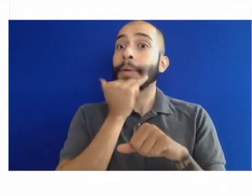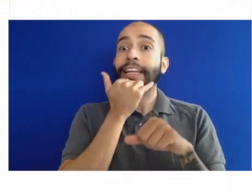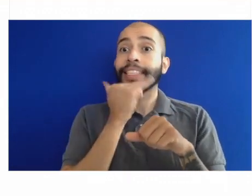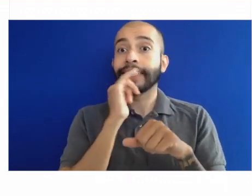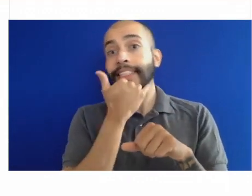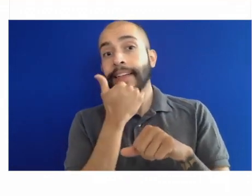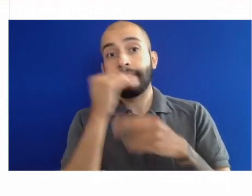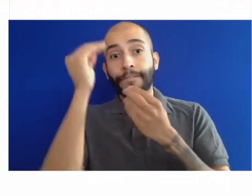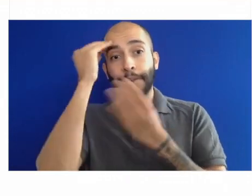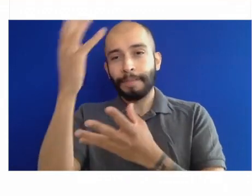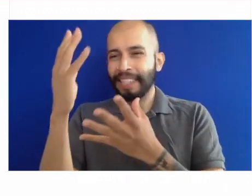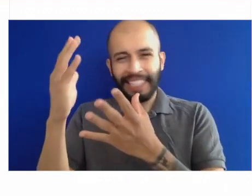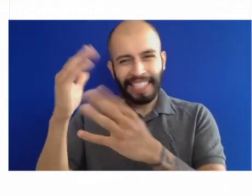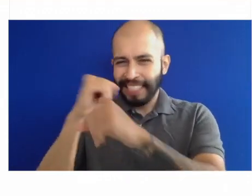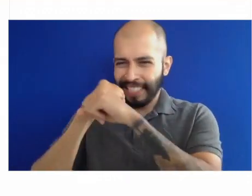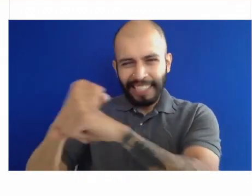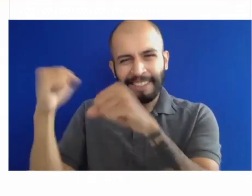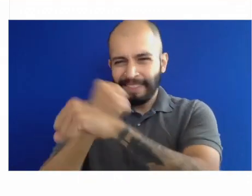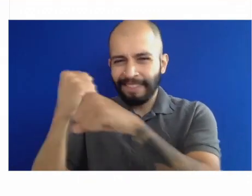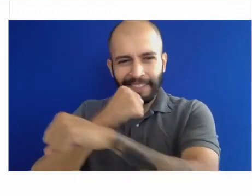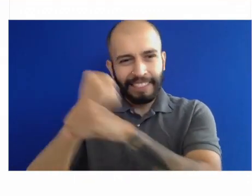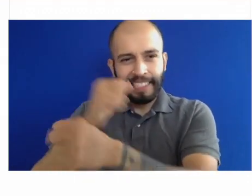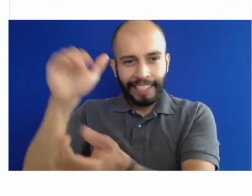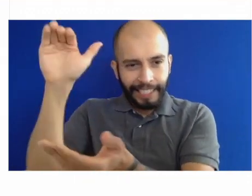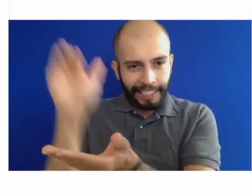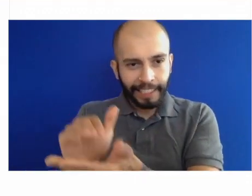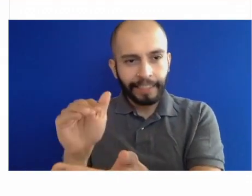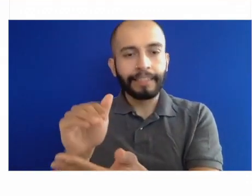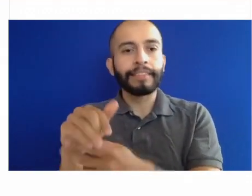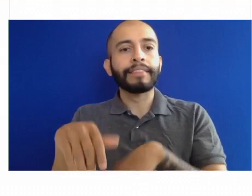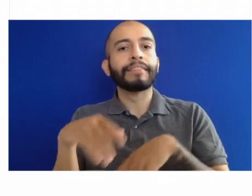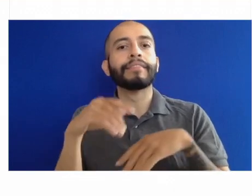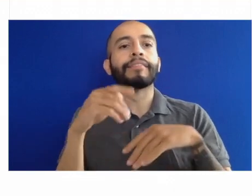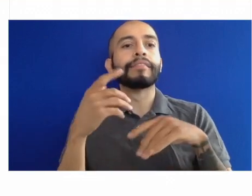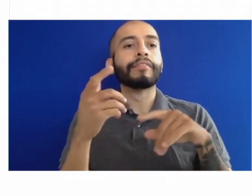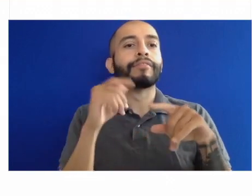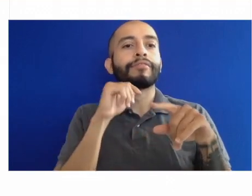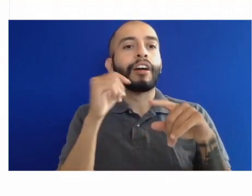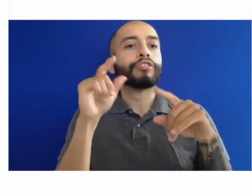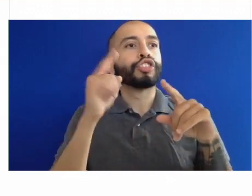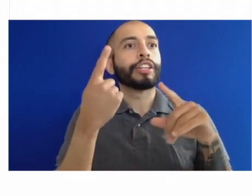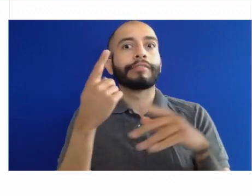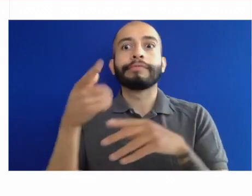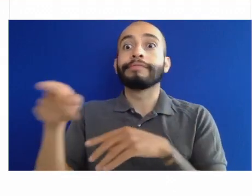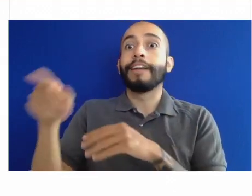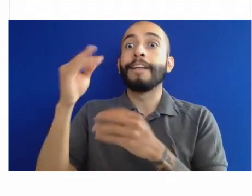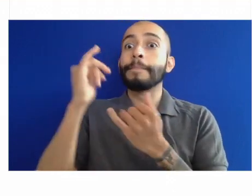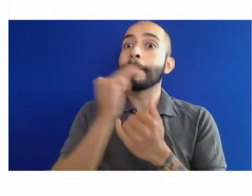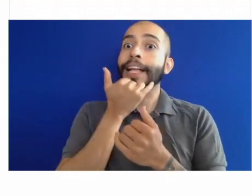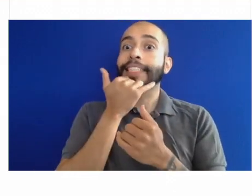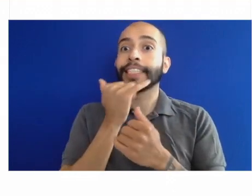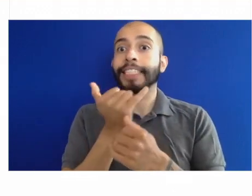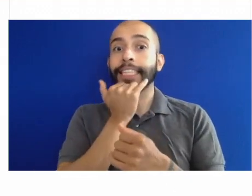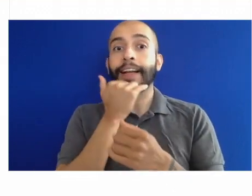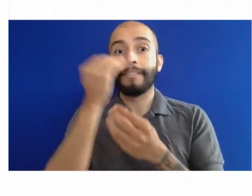of misinformation people do with others, but also how reducing the possibility of someone false misinformation in the